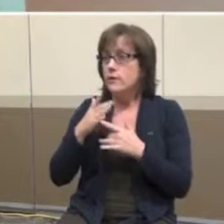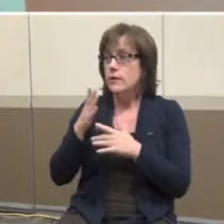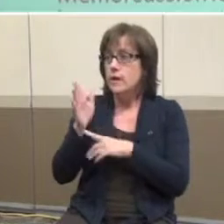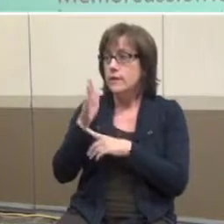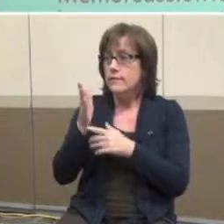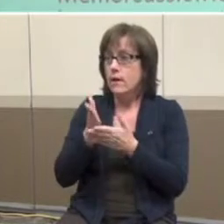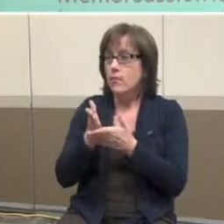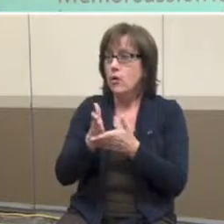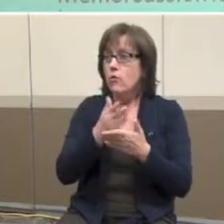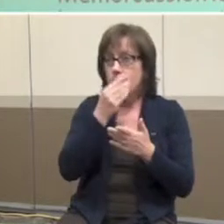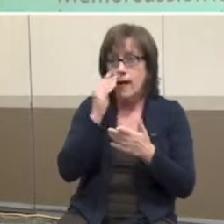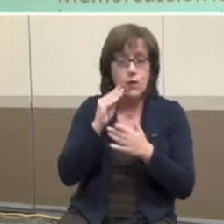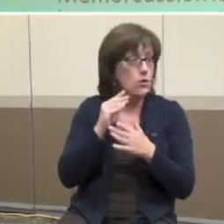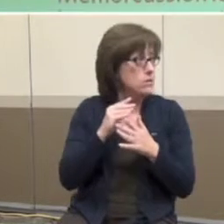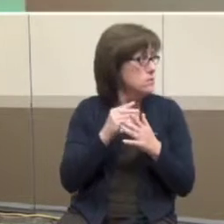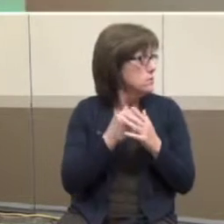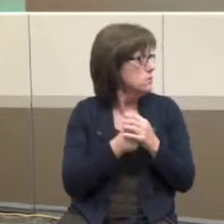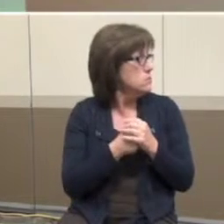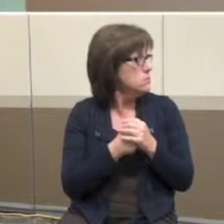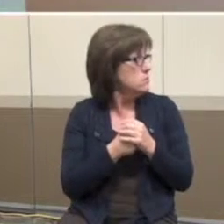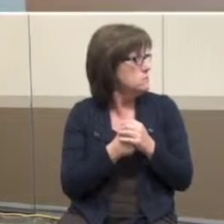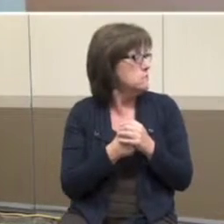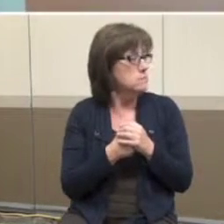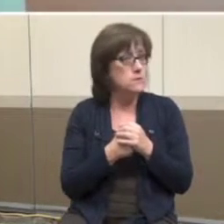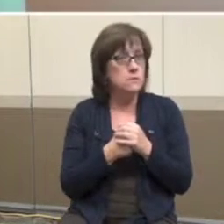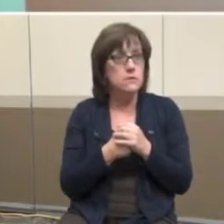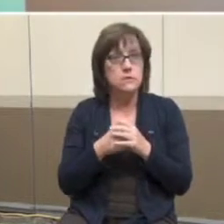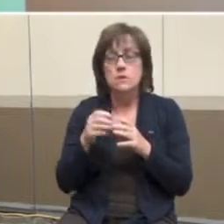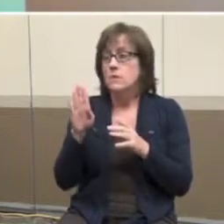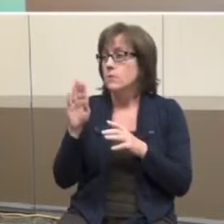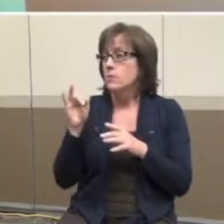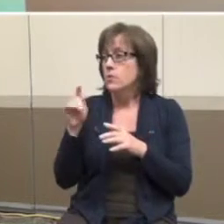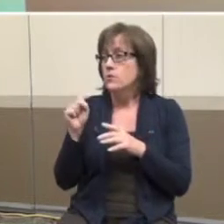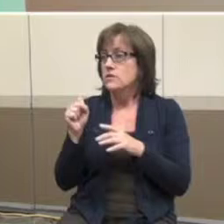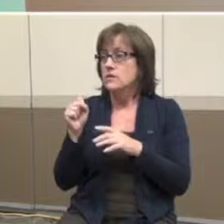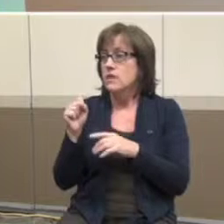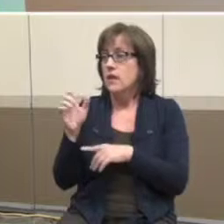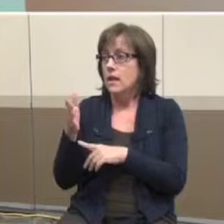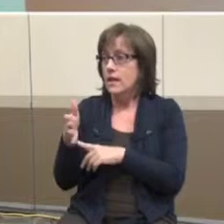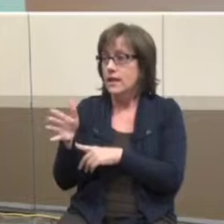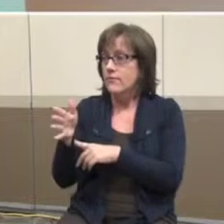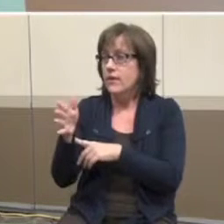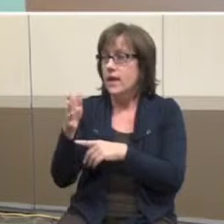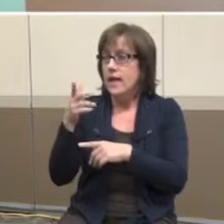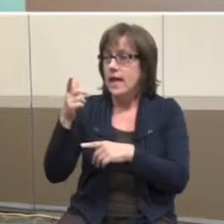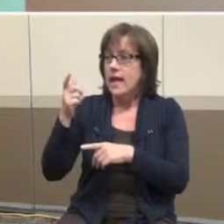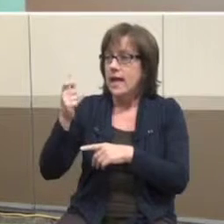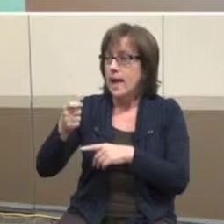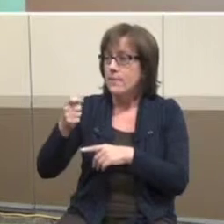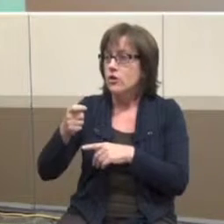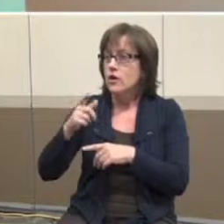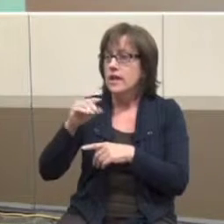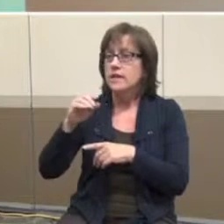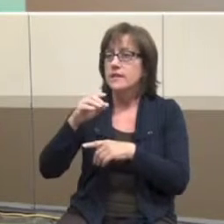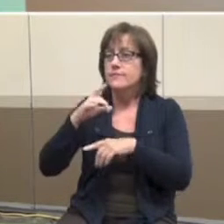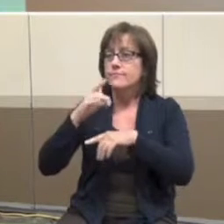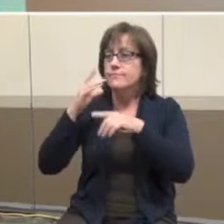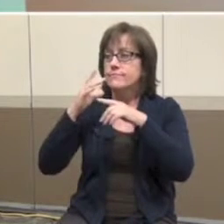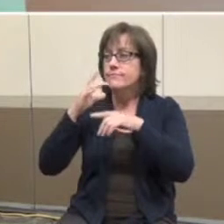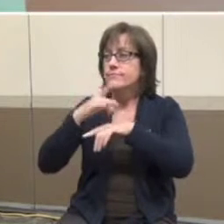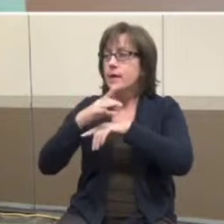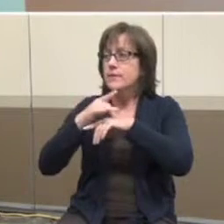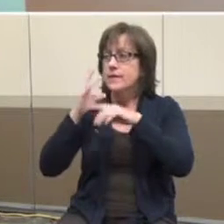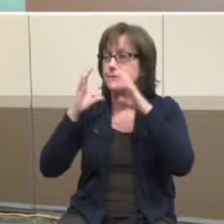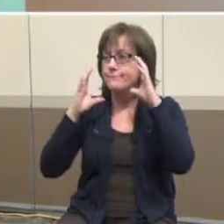sailboat, flower, boots, leaf, hammer, and jack-o'-lantern.